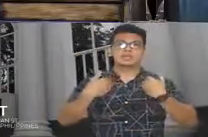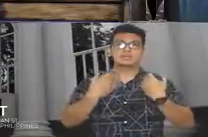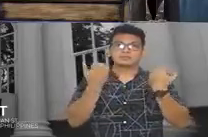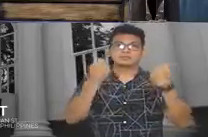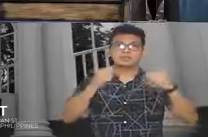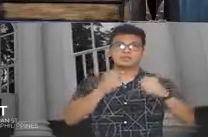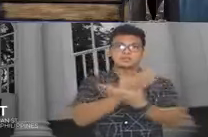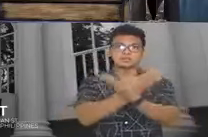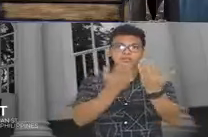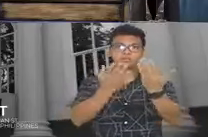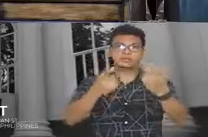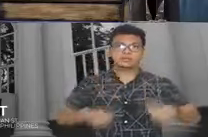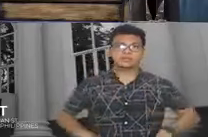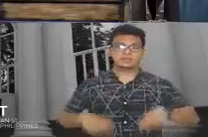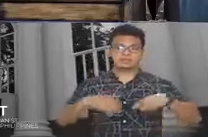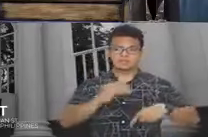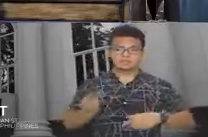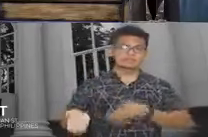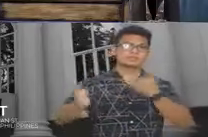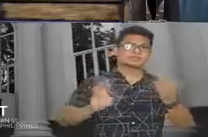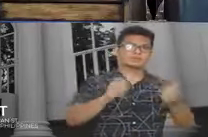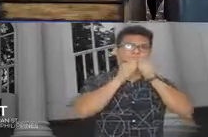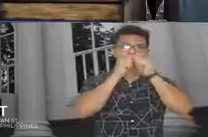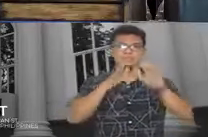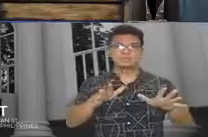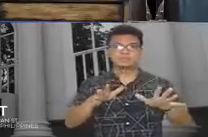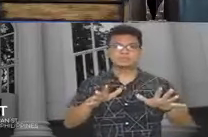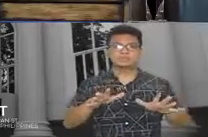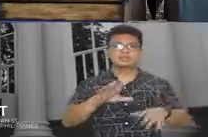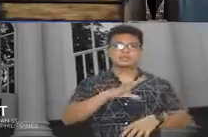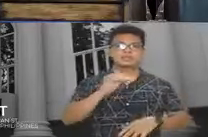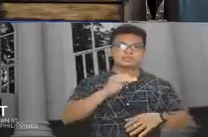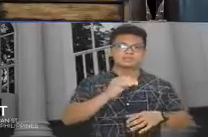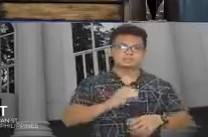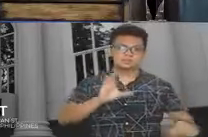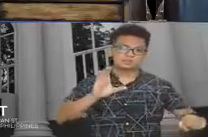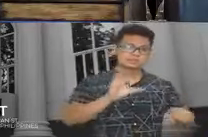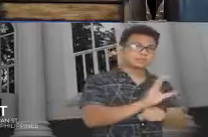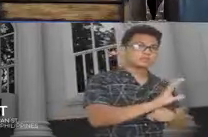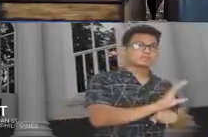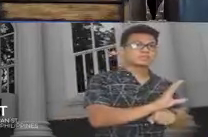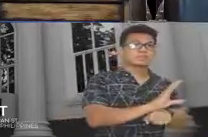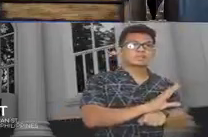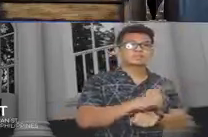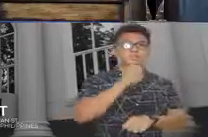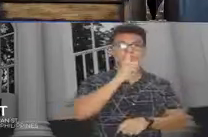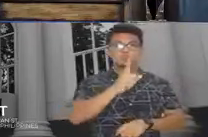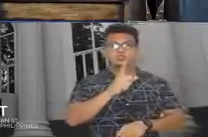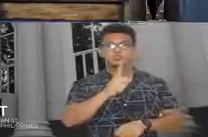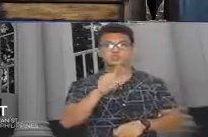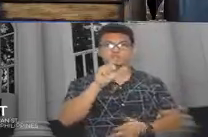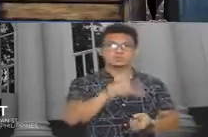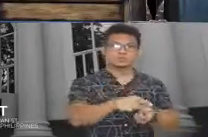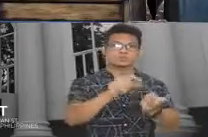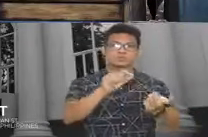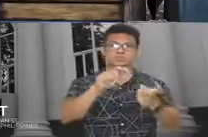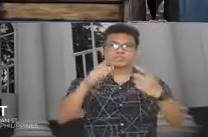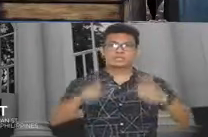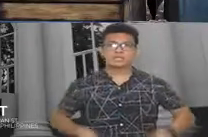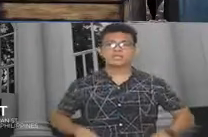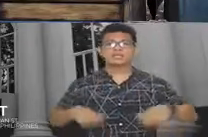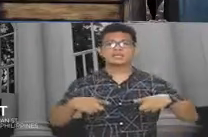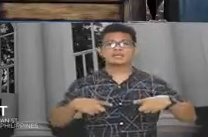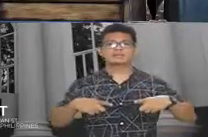life and death, blessing and what? Cursing. Therefore,